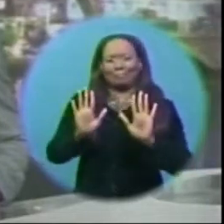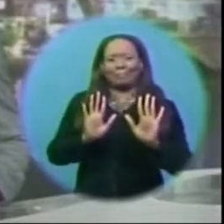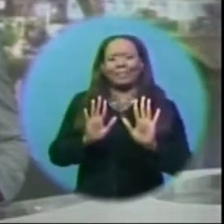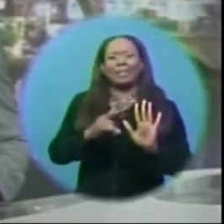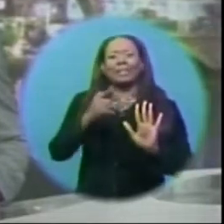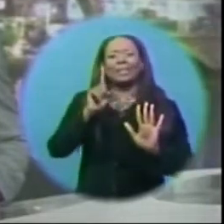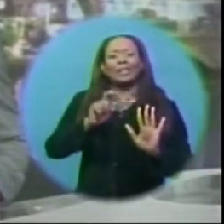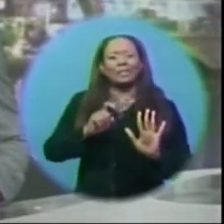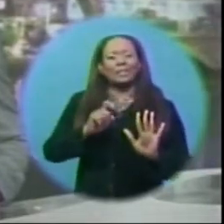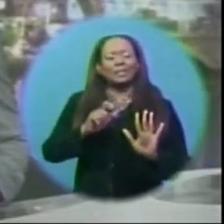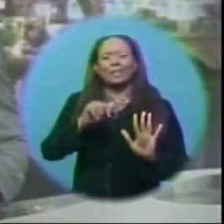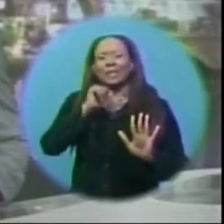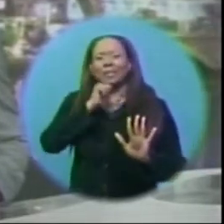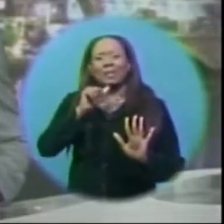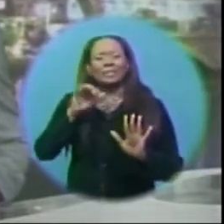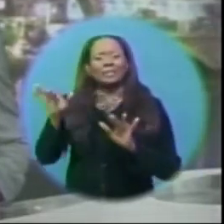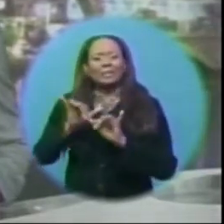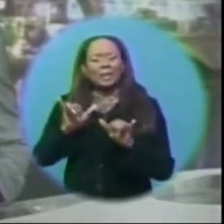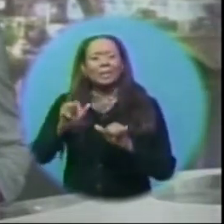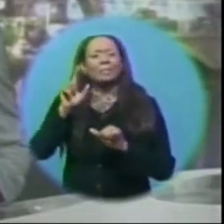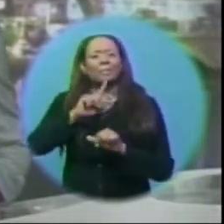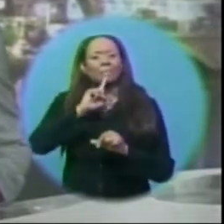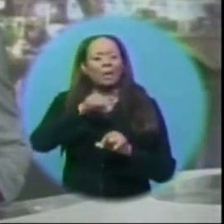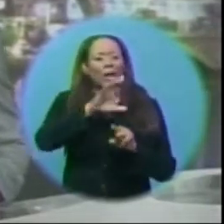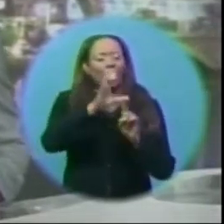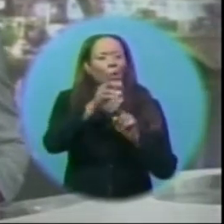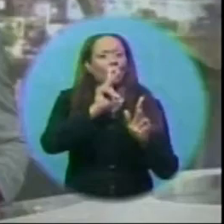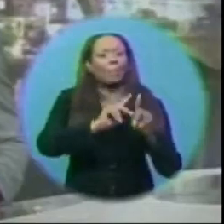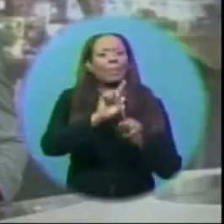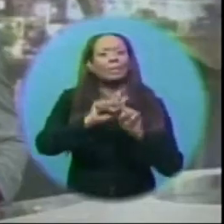and should therefore not be treated in the same way.